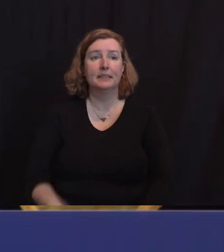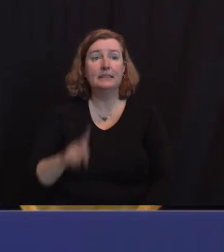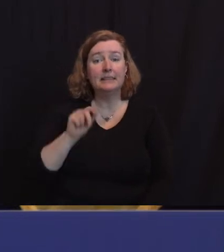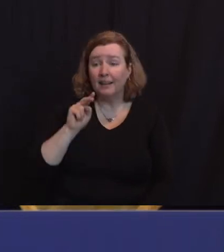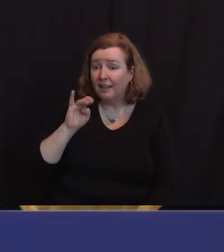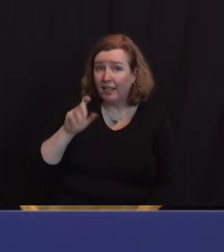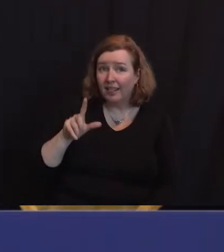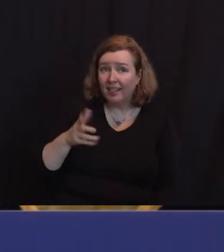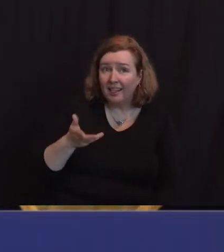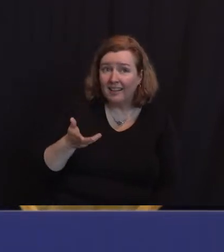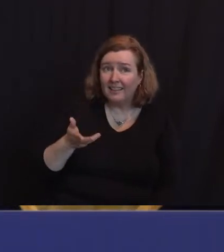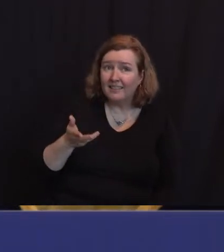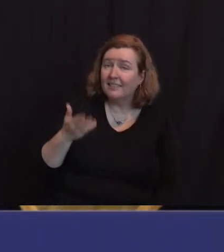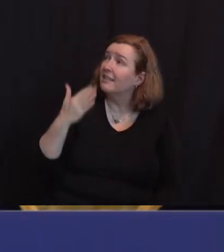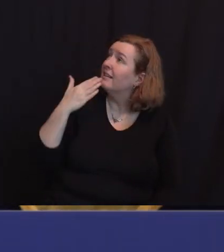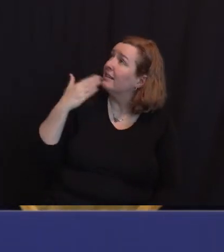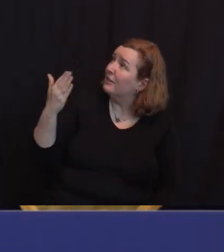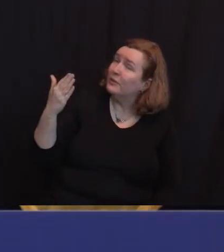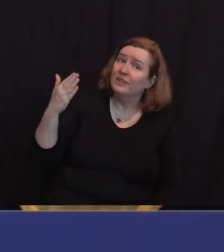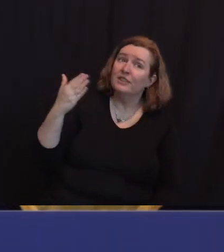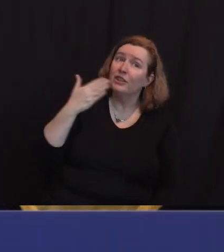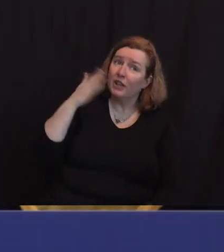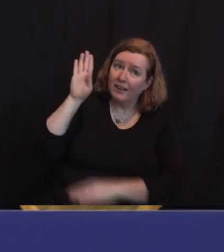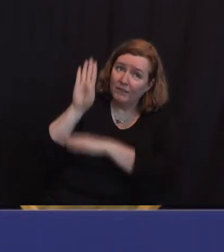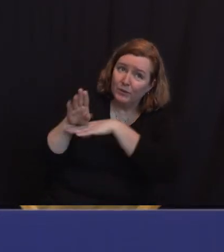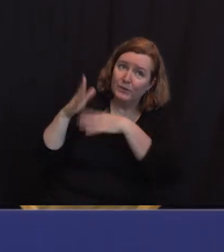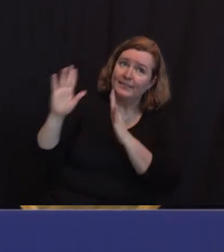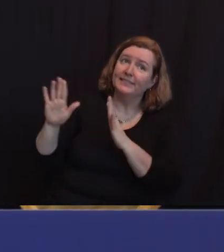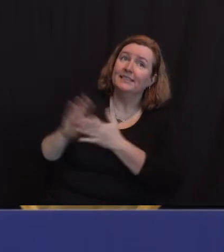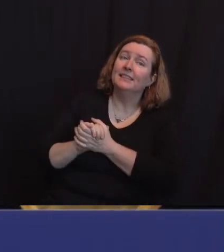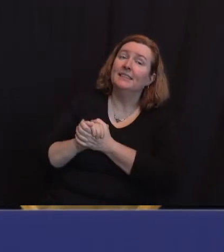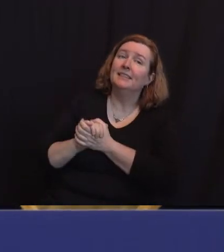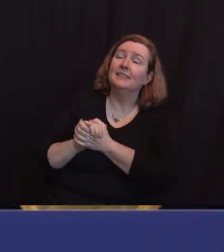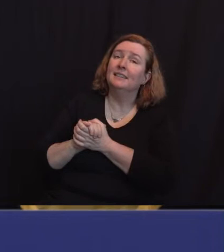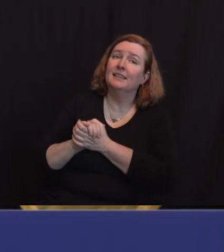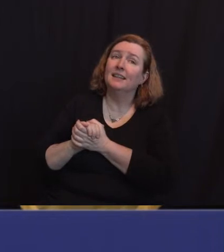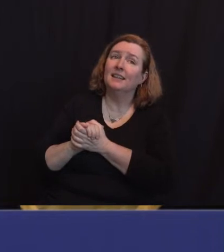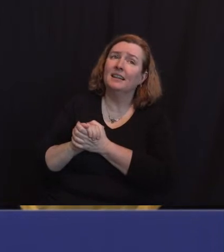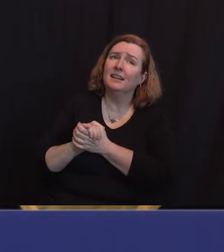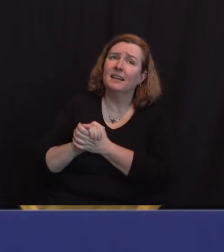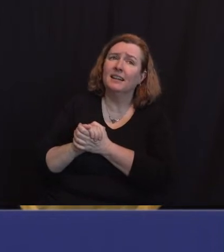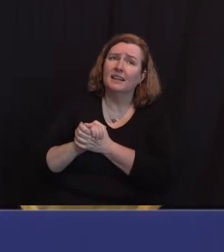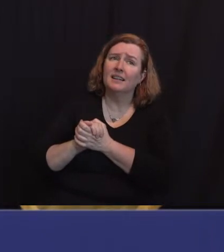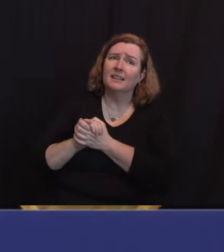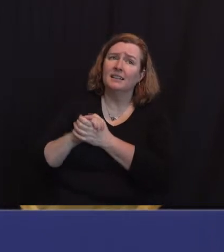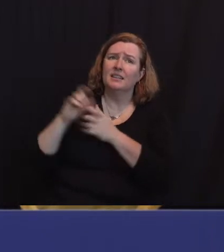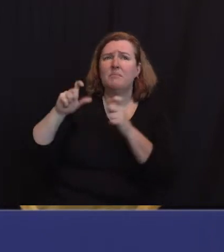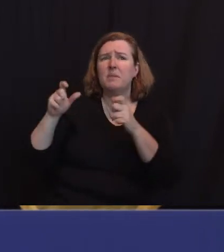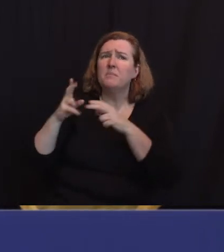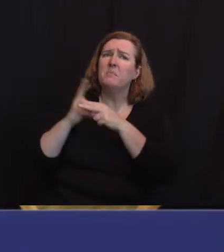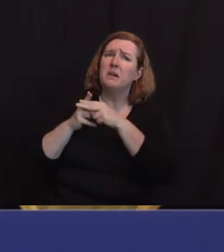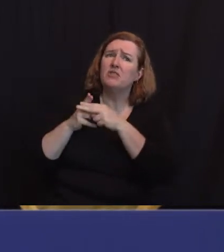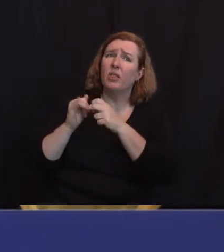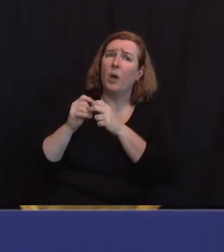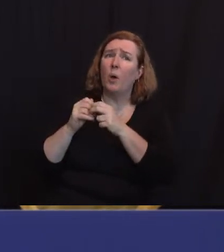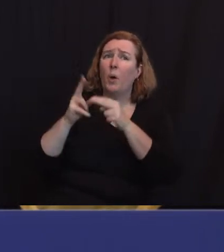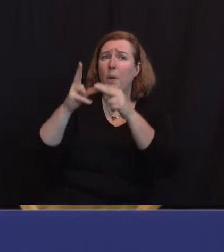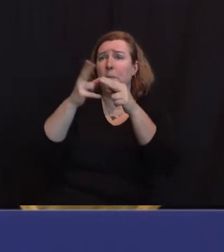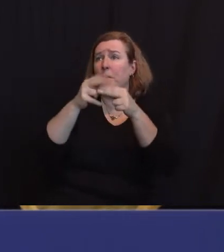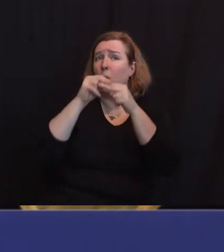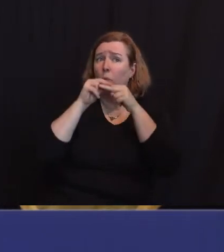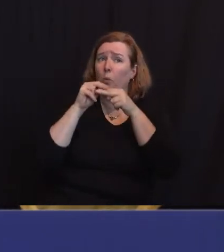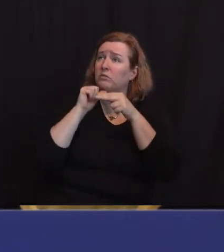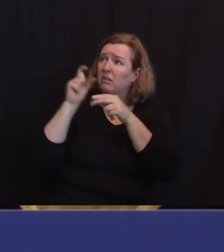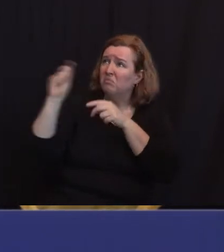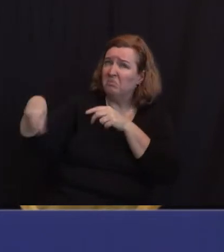afternoon. Critics complained about the borrowing, that it was unnecessary, but is it your view that given this zero interest environment, the cost of